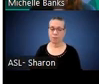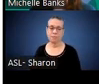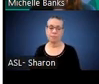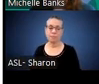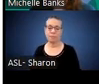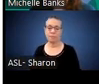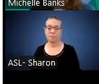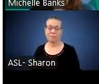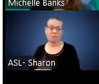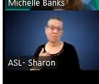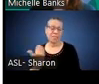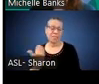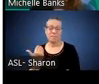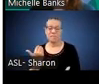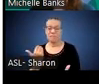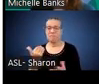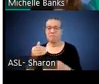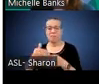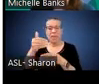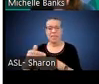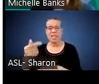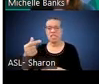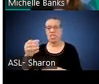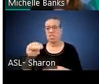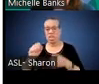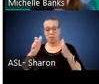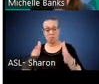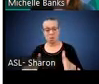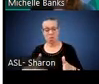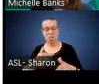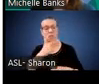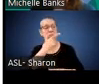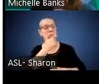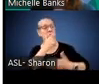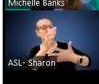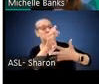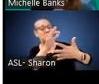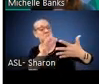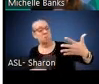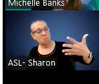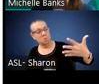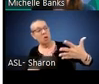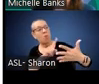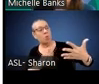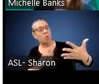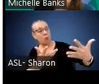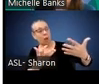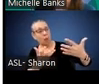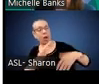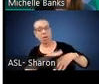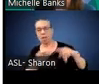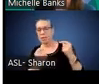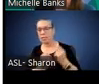NextGener kind of picks and chooses who's the most active people on their team at the time.